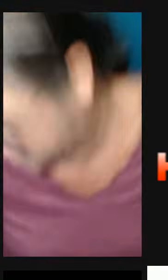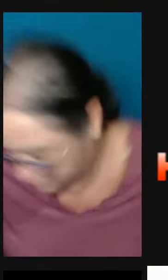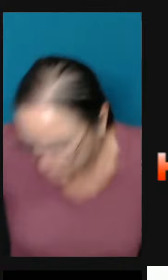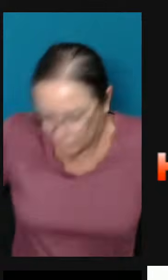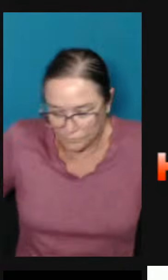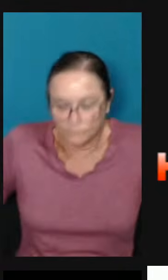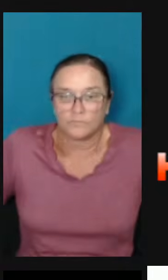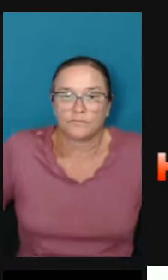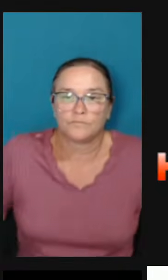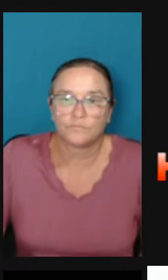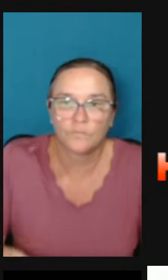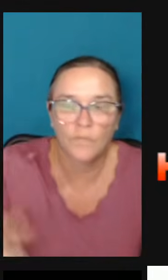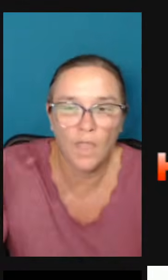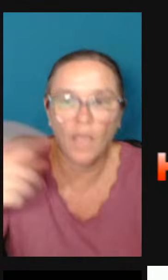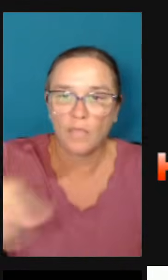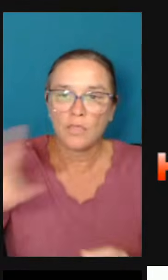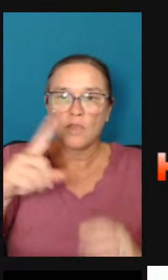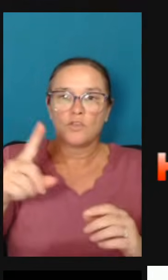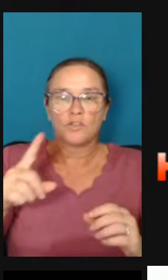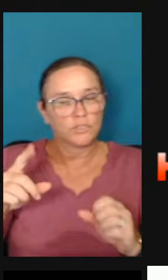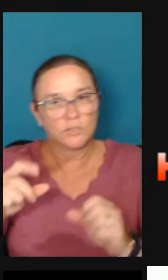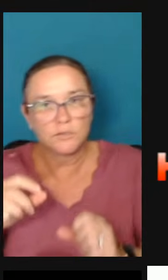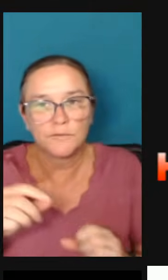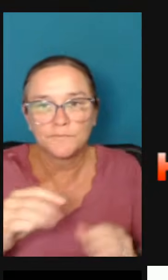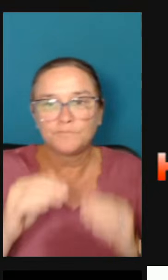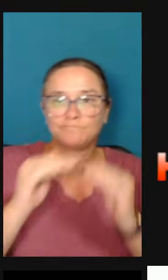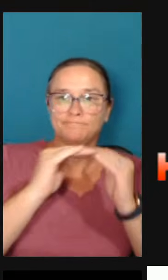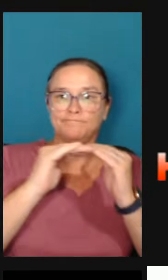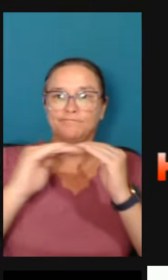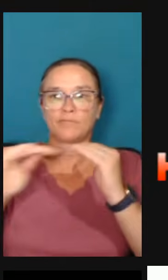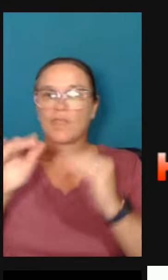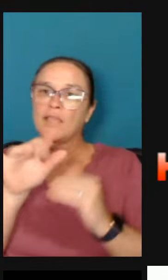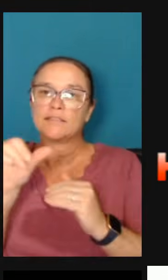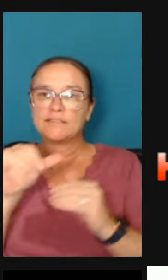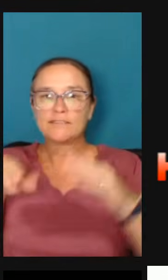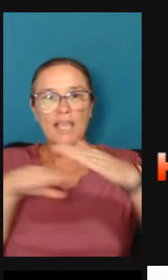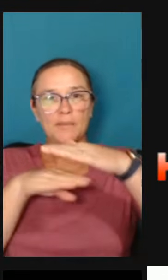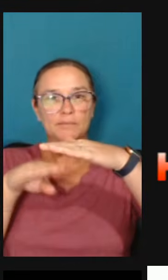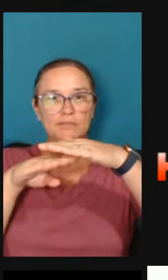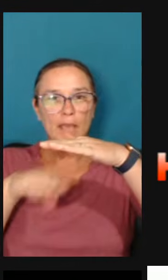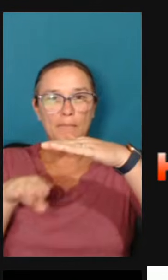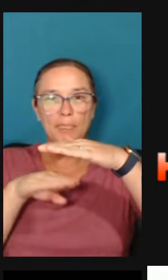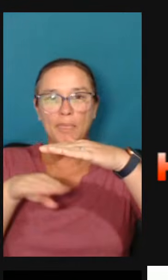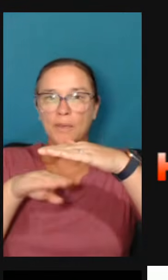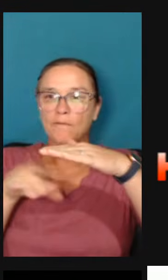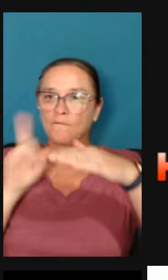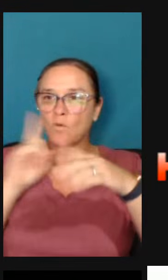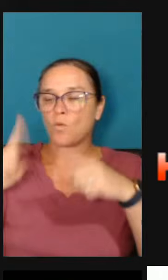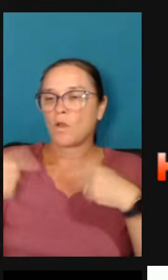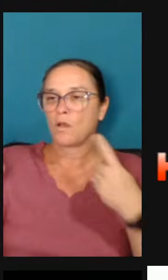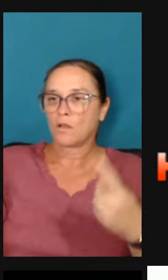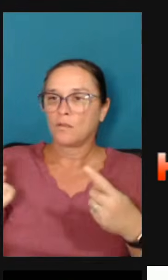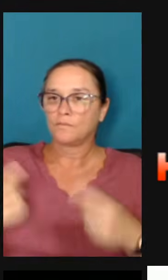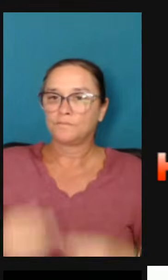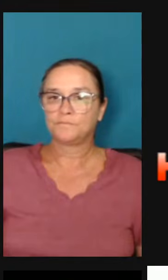It's just kind of steadily going at the same depth for a while with nothing really noteworthy to show here.